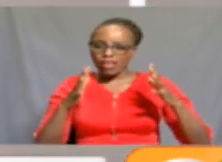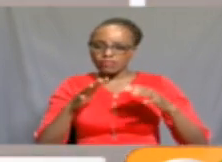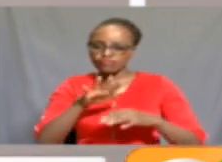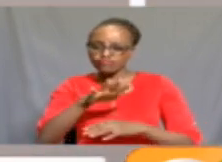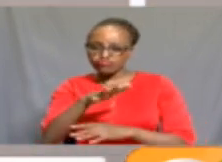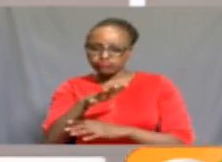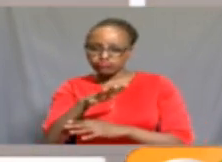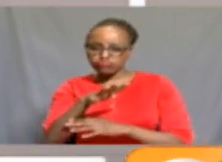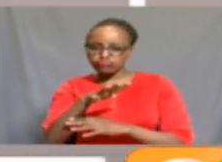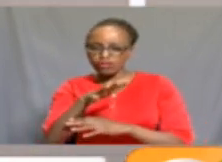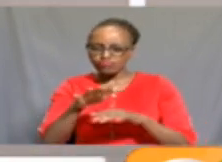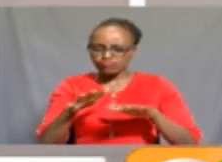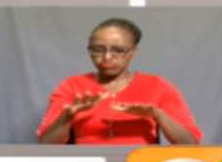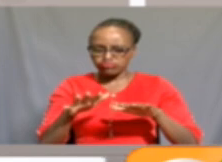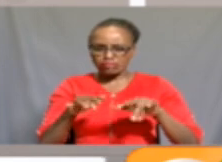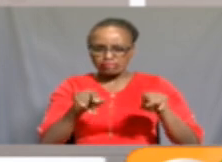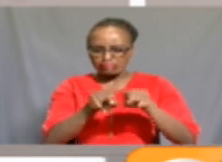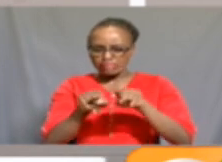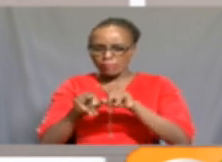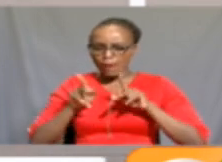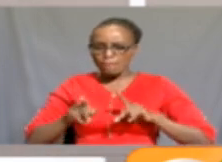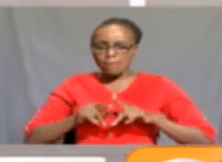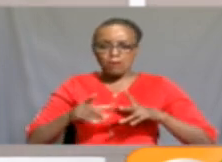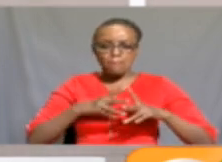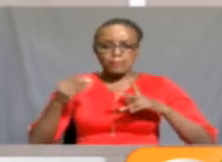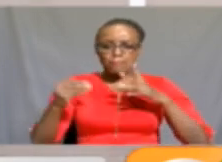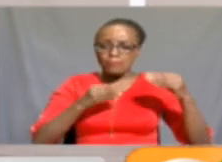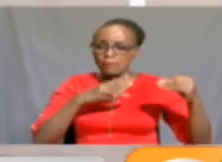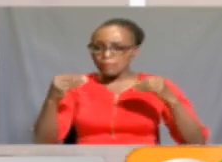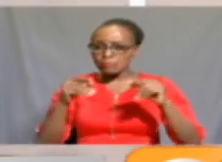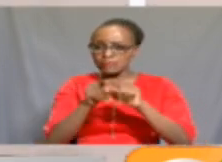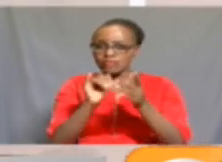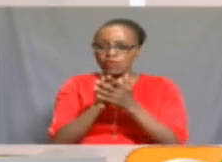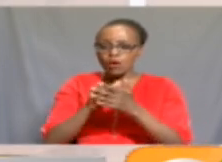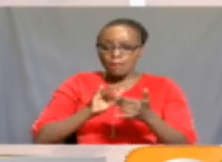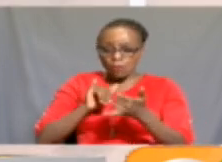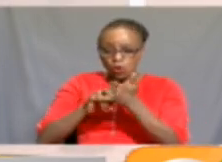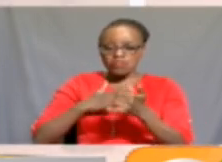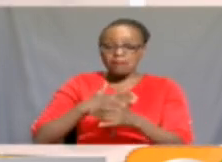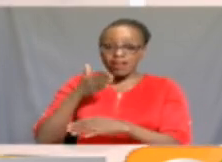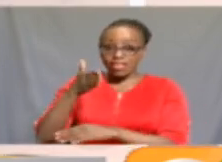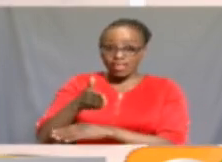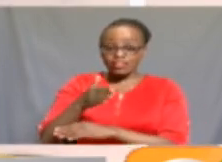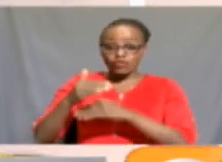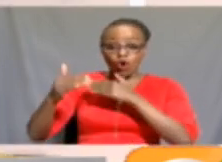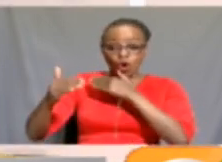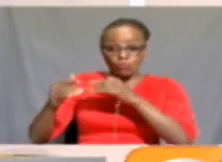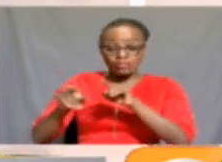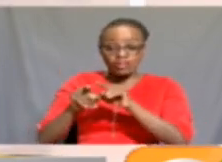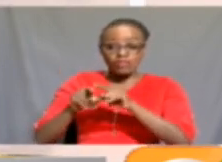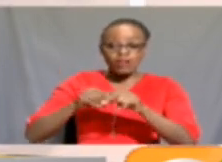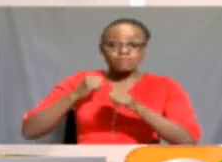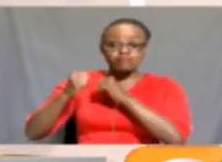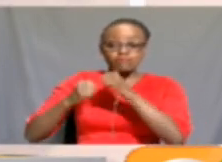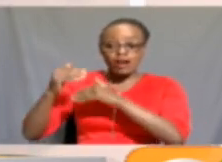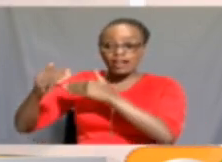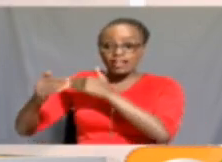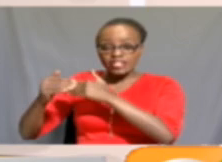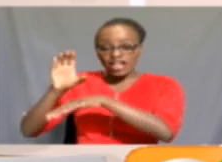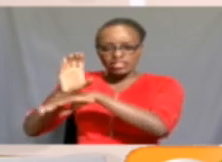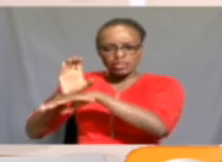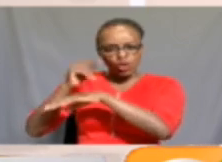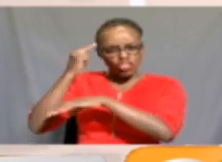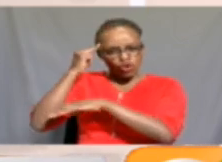shaking of the earth, and people were running helter-skelter. I was with my wife. We almost ran into a nearby church. We thought